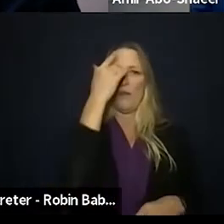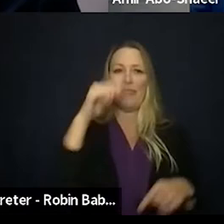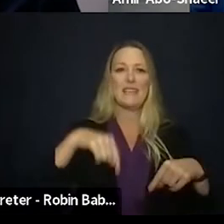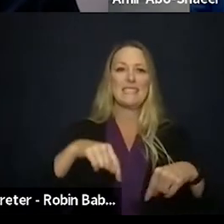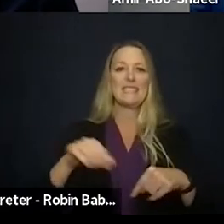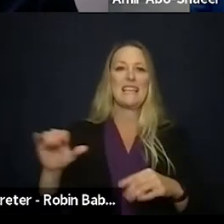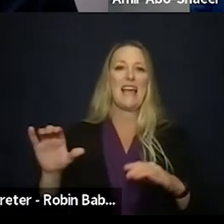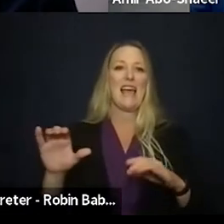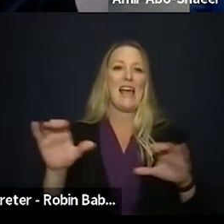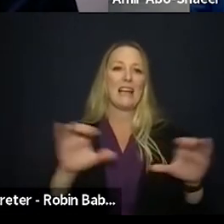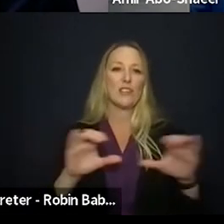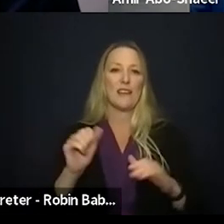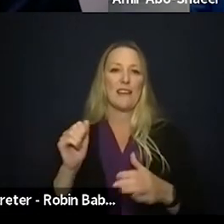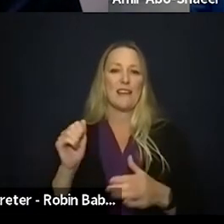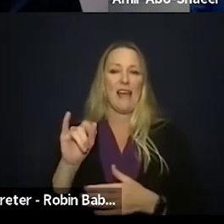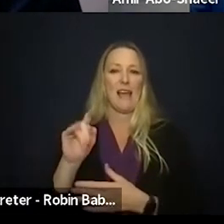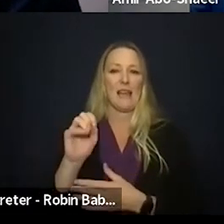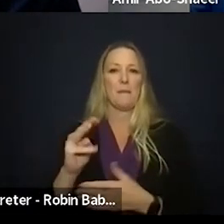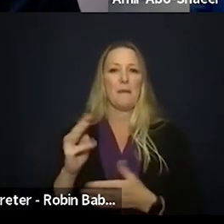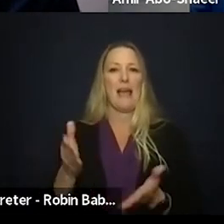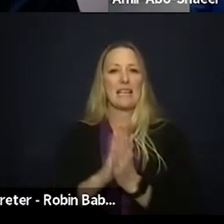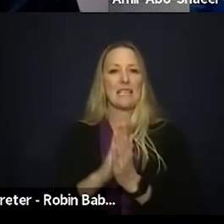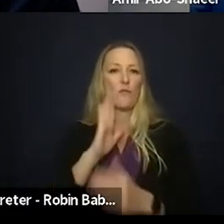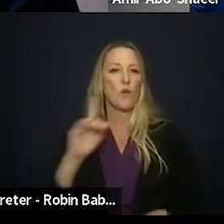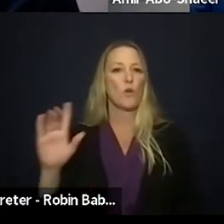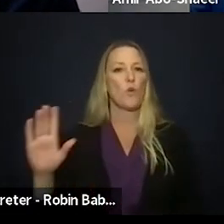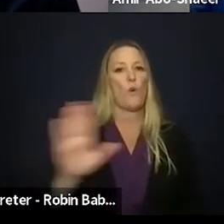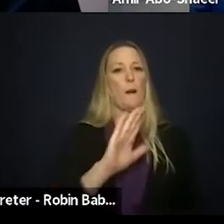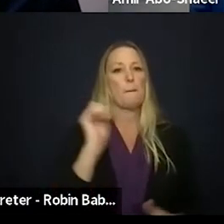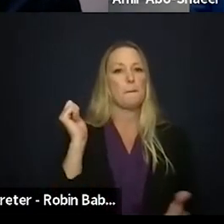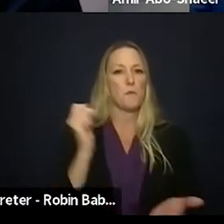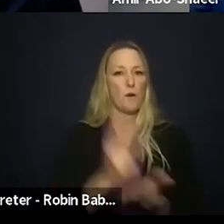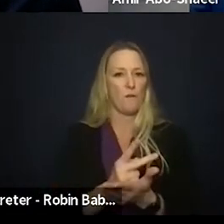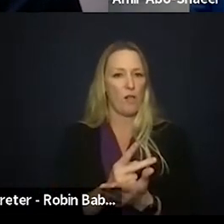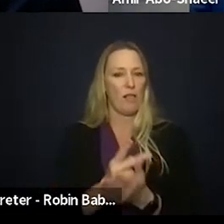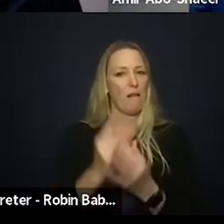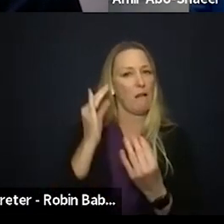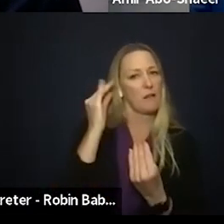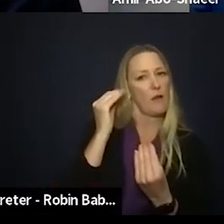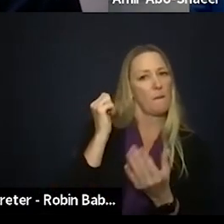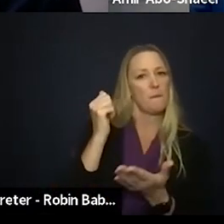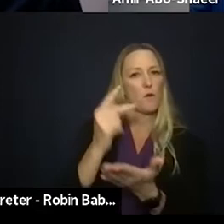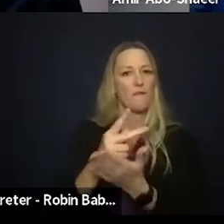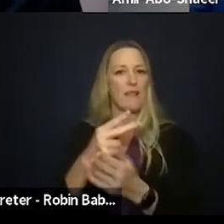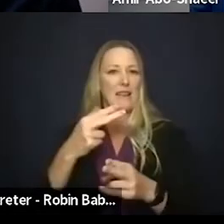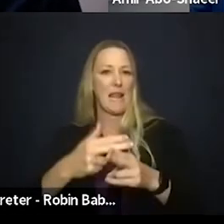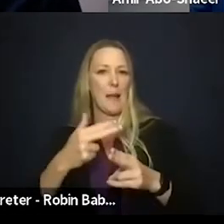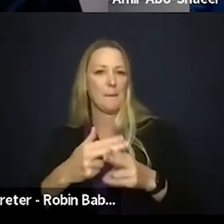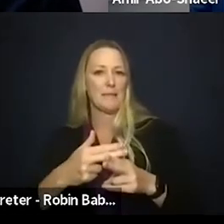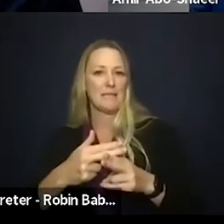your approval of the name for your consideration and approval of the navy